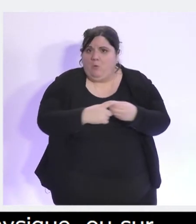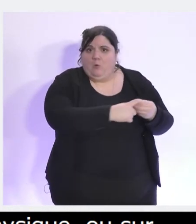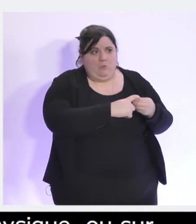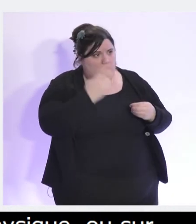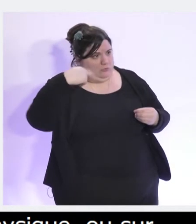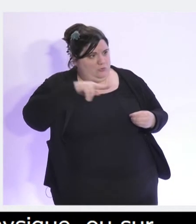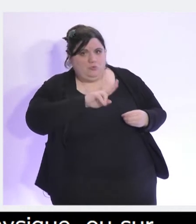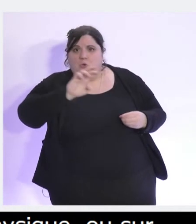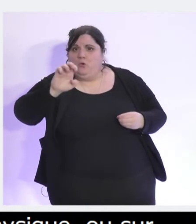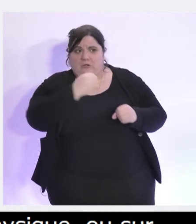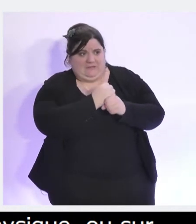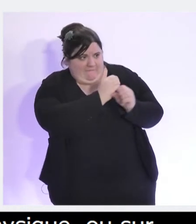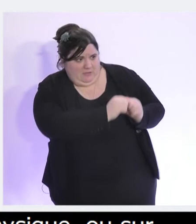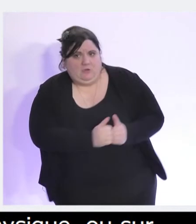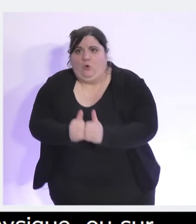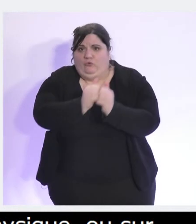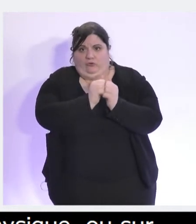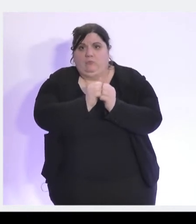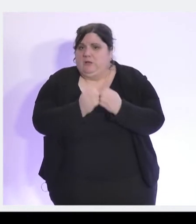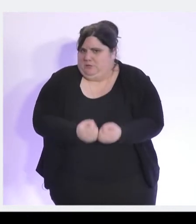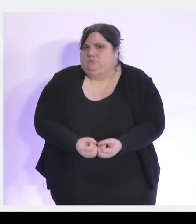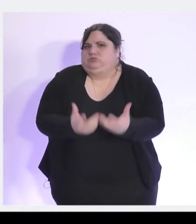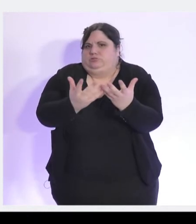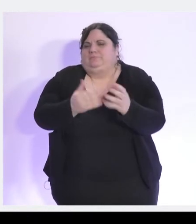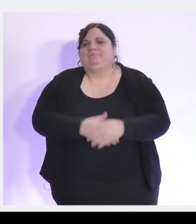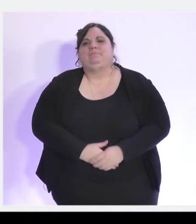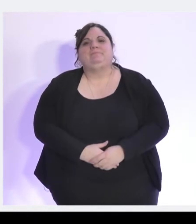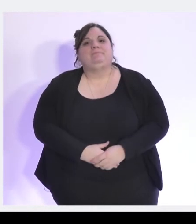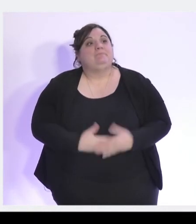plateforme. Merci beaucoup. Thank you very much.